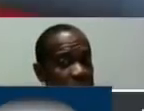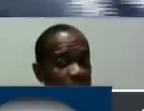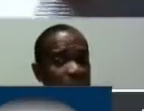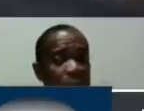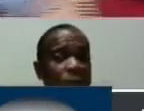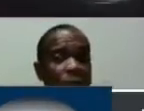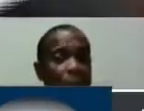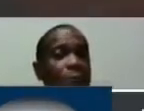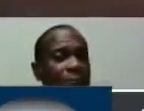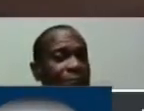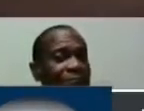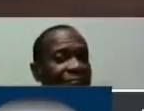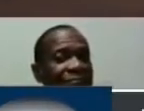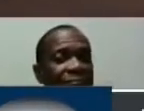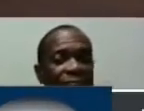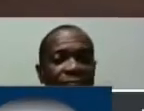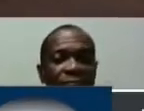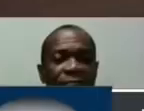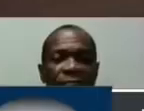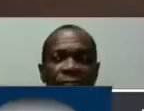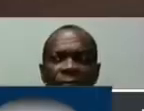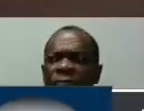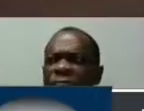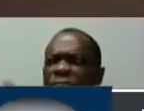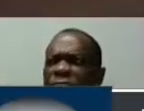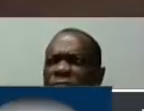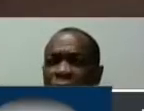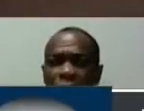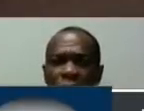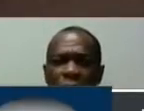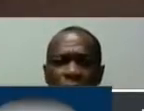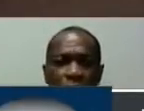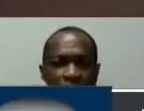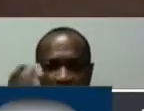Many concerns in terms of even at the safe zones,